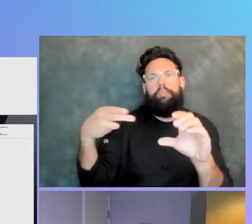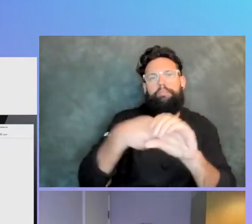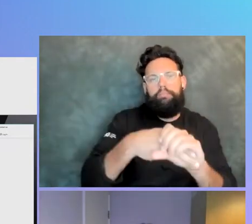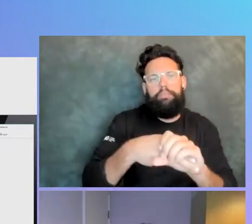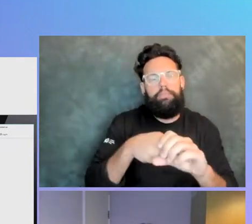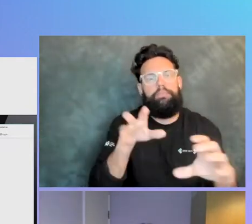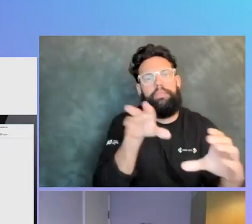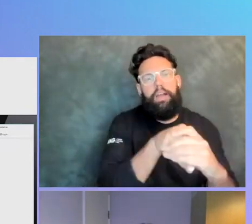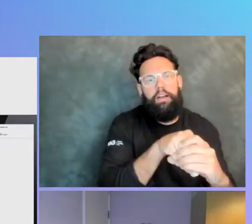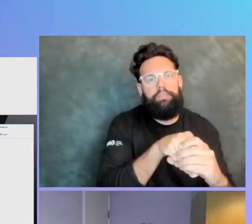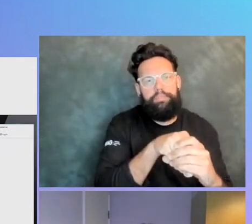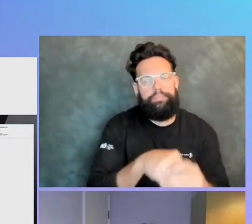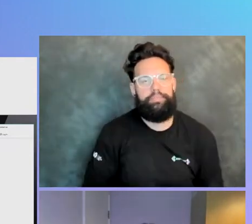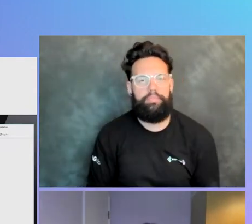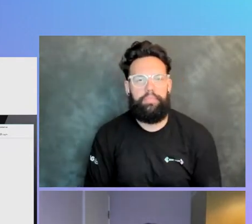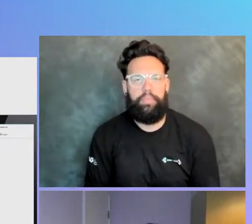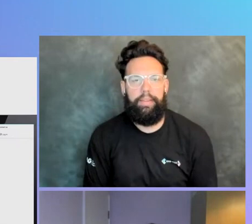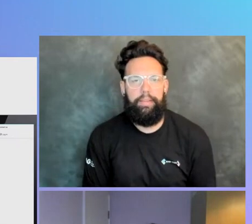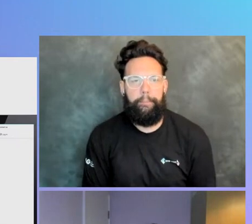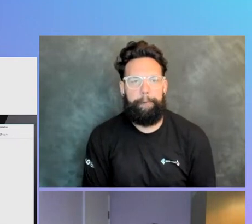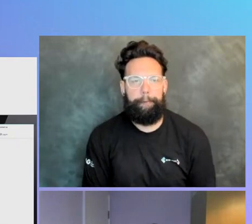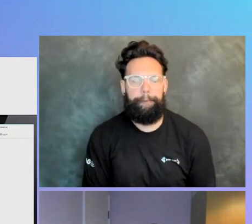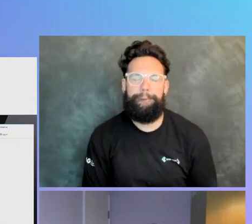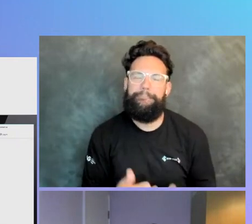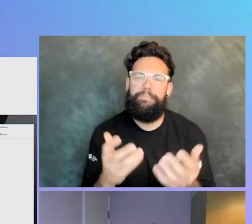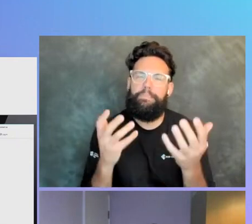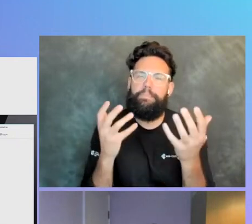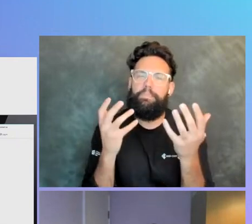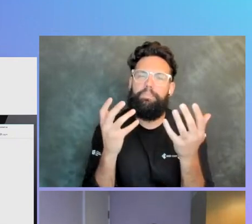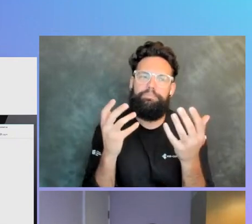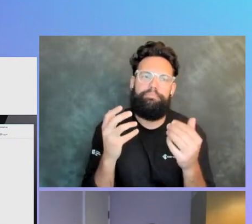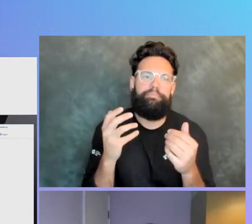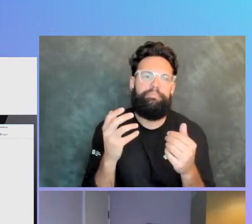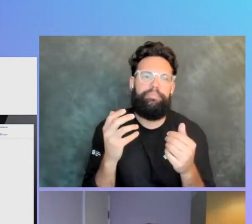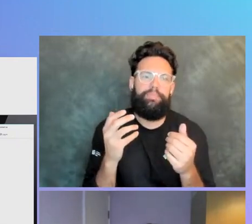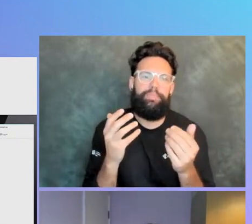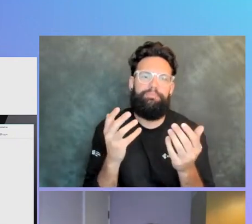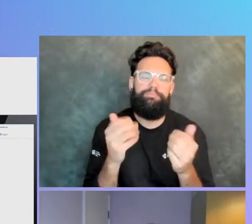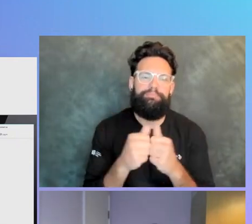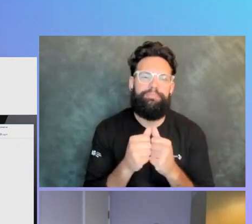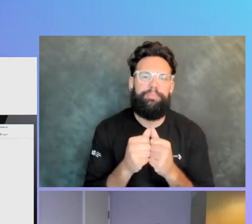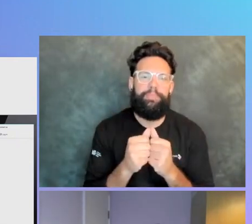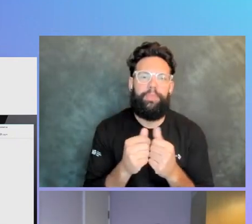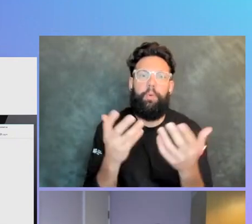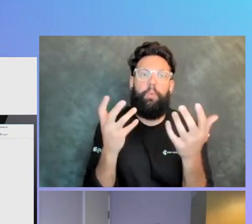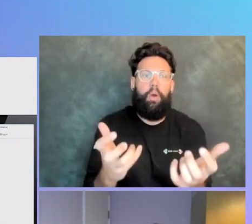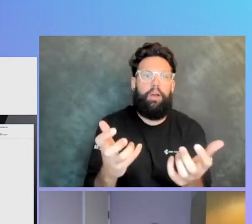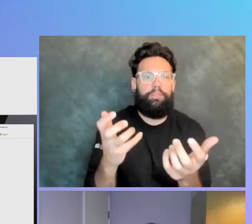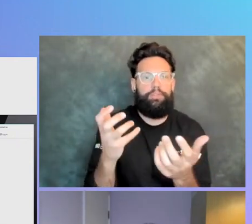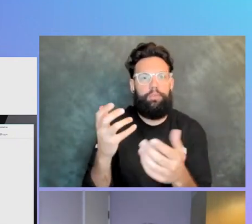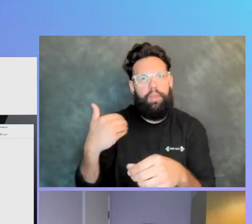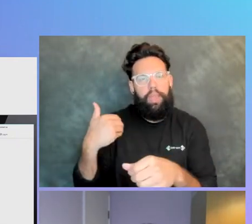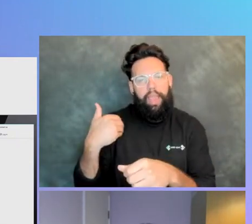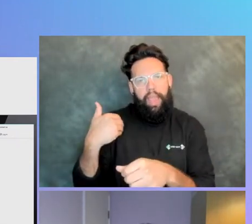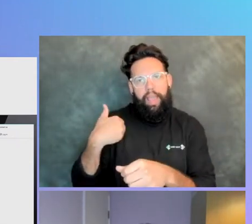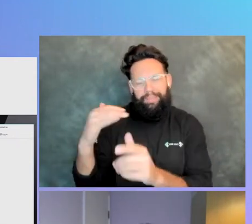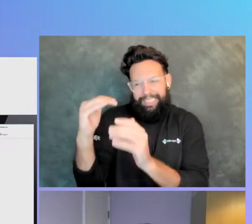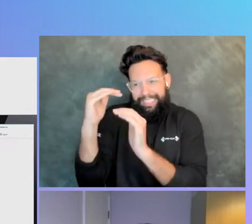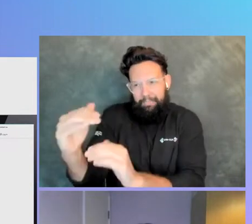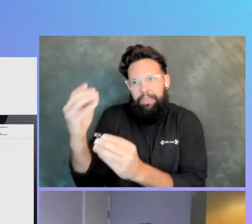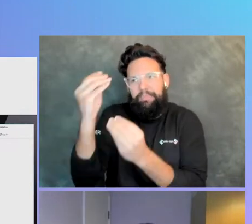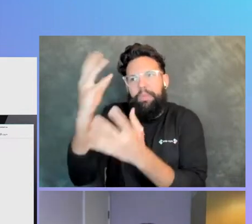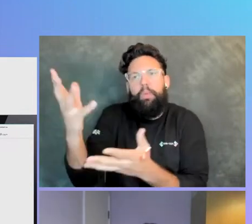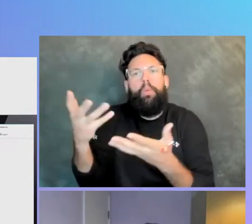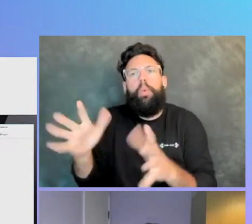touch with us via that inbox, because we really wanted to avoid capturing any unnecessary health information, because that has